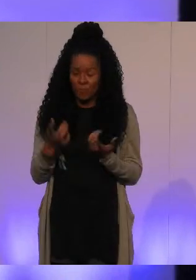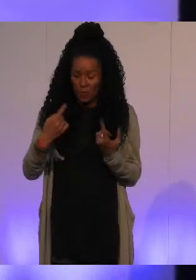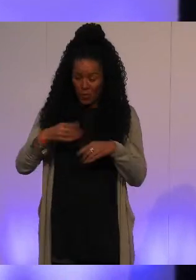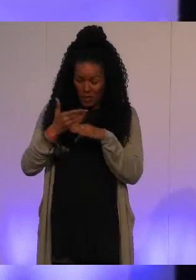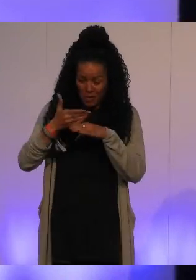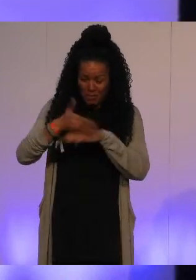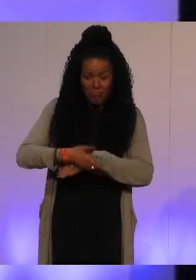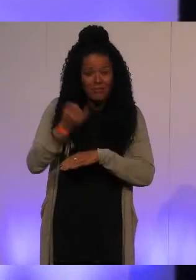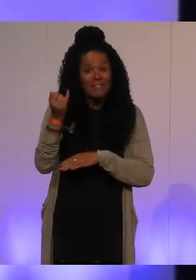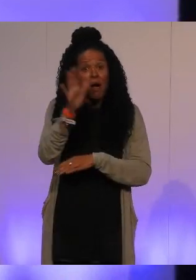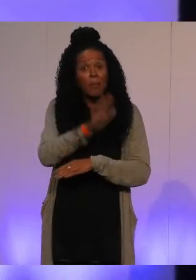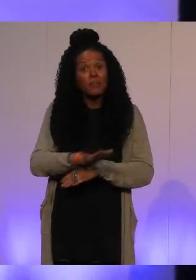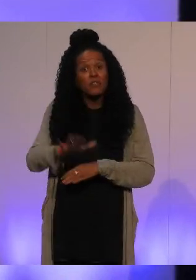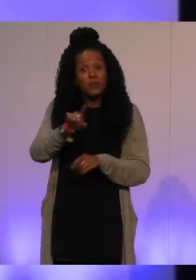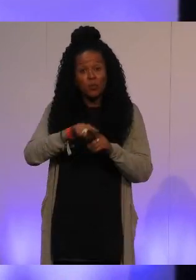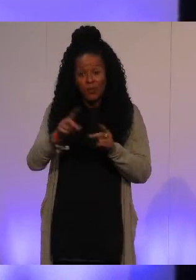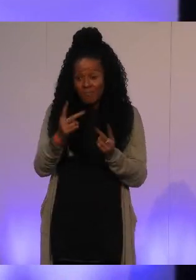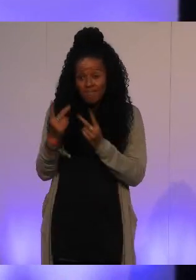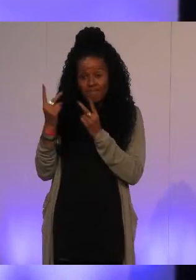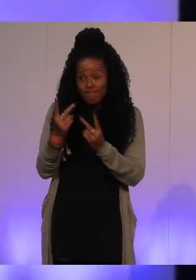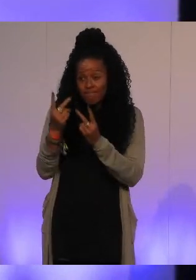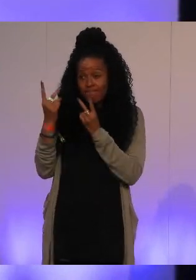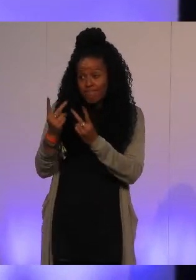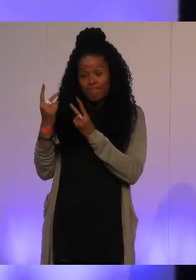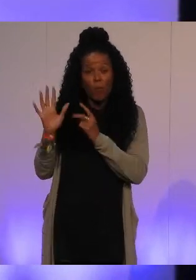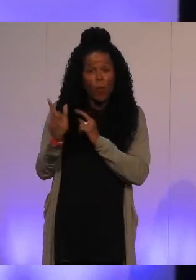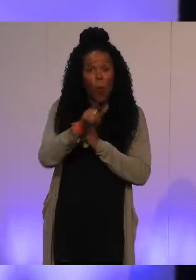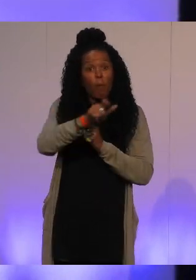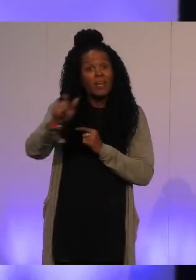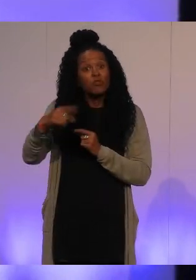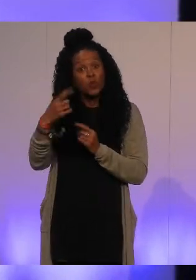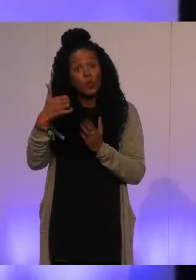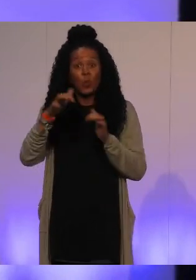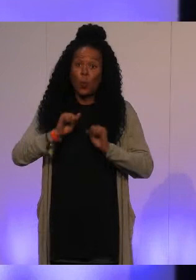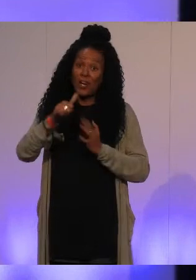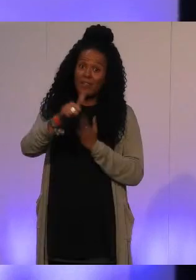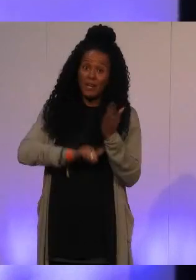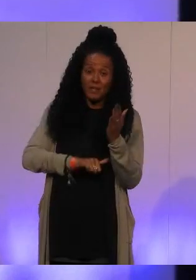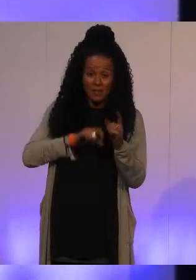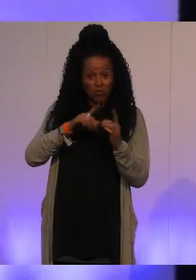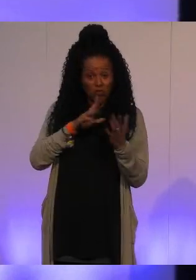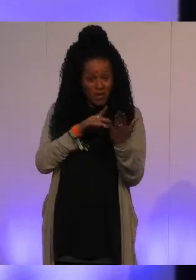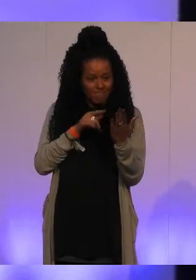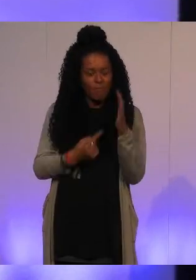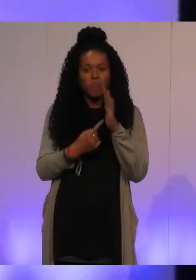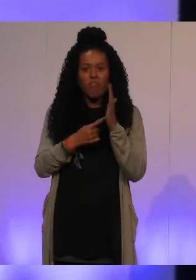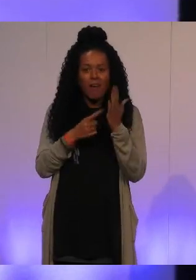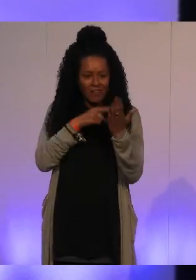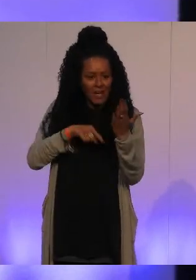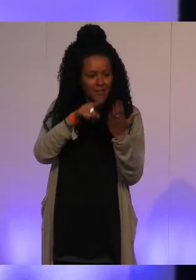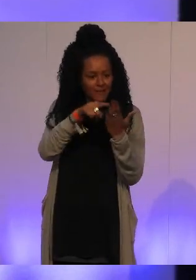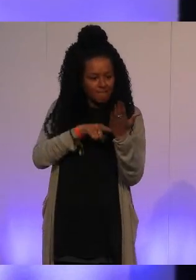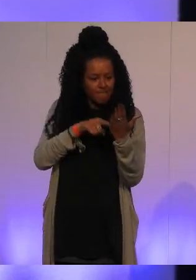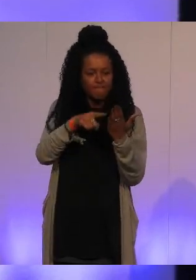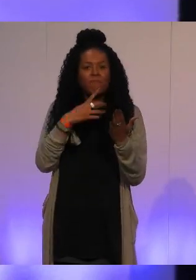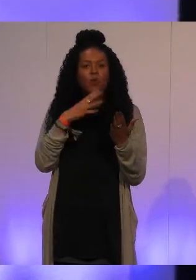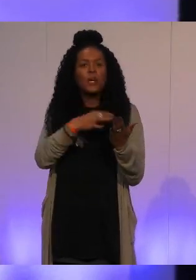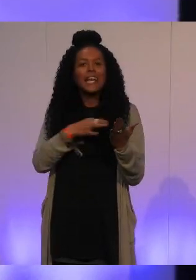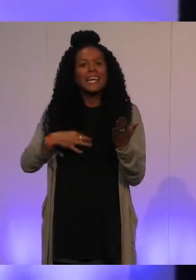across Derbyshire to review all our patients who are on waiting lists and to prioritise everyone in order of clinical